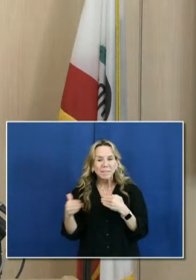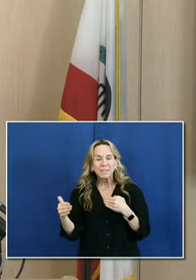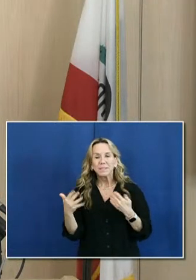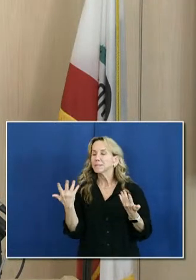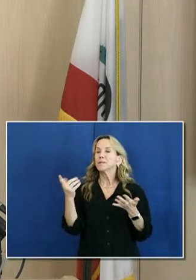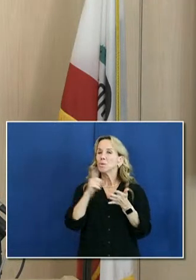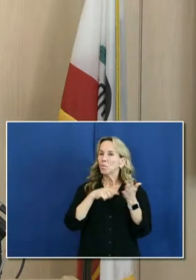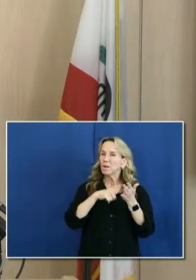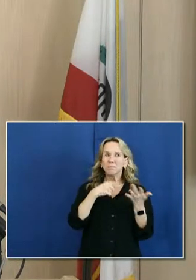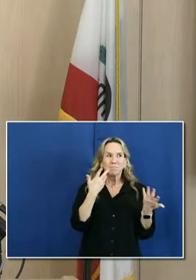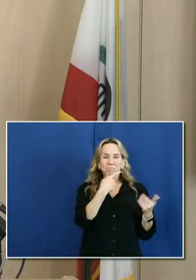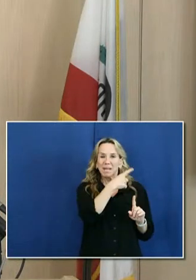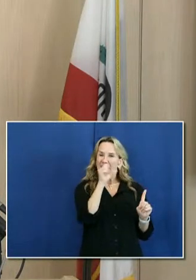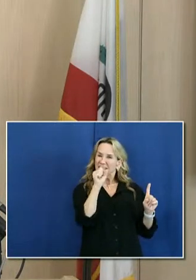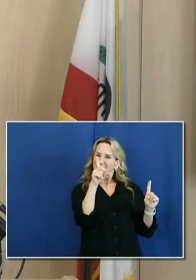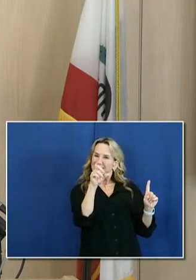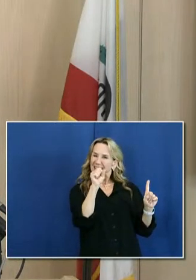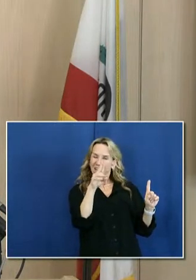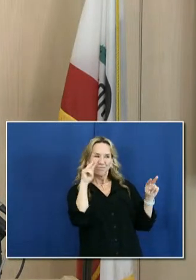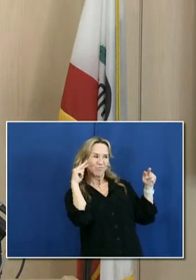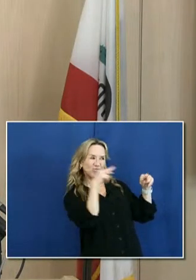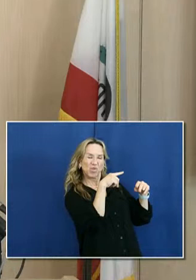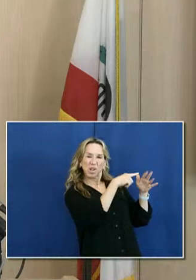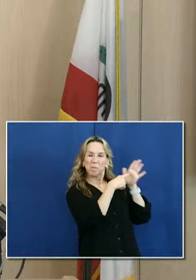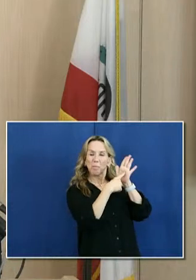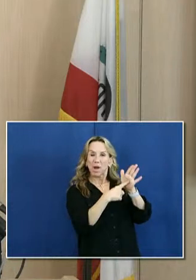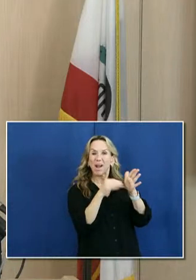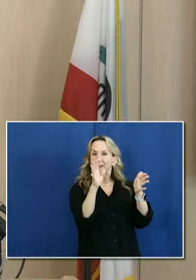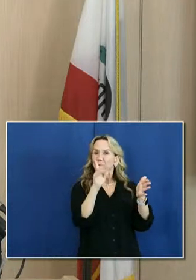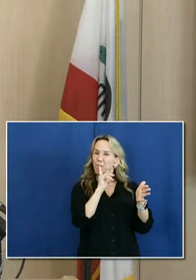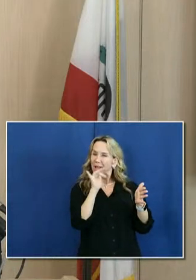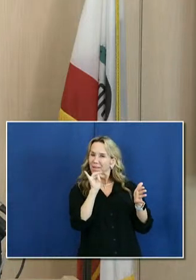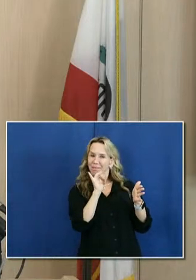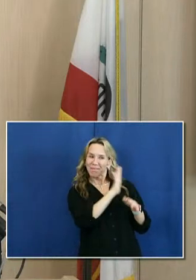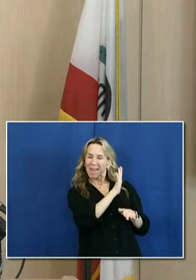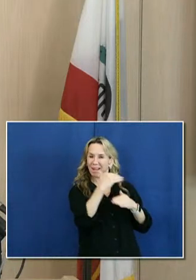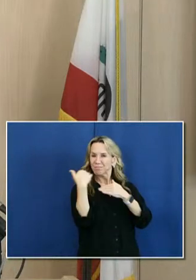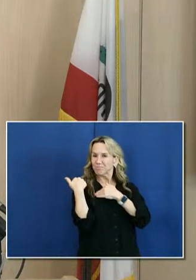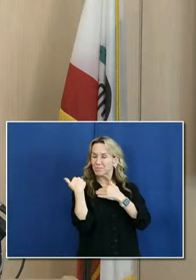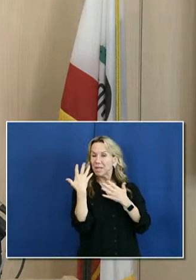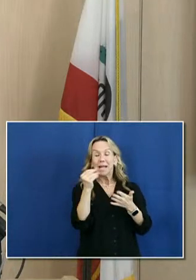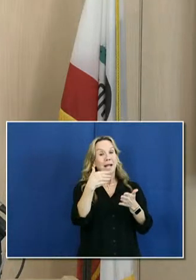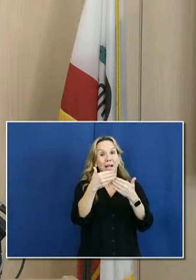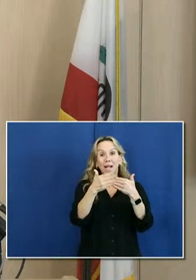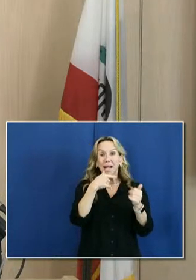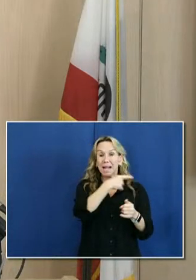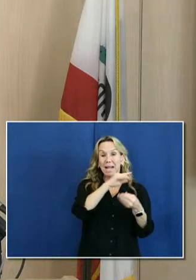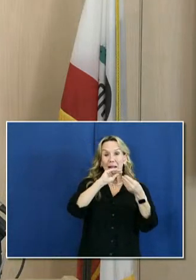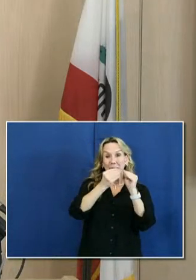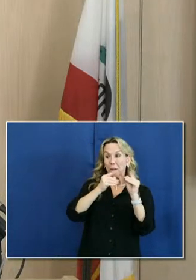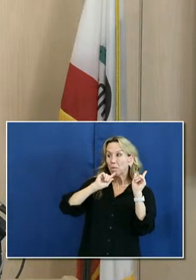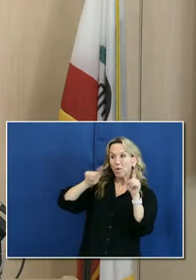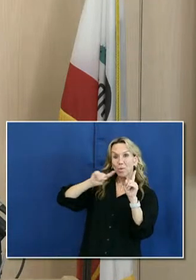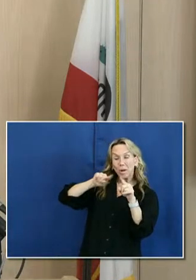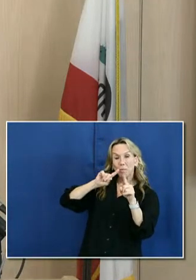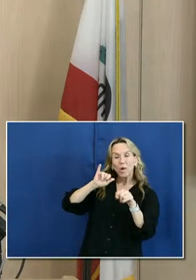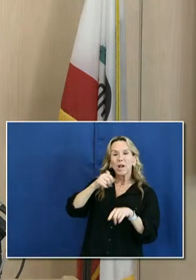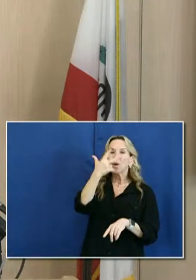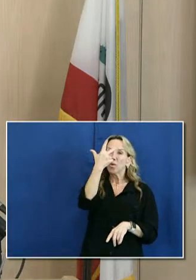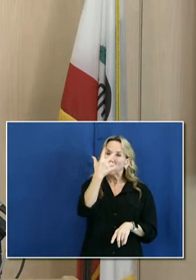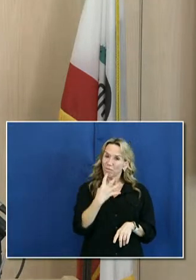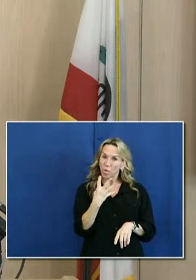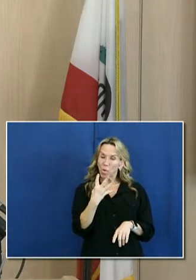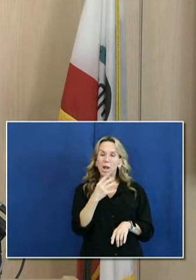role of San Diego State in those cases. I think it's important for all of us to be reminded that even in the numbers being reported now, 3/4 of the cases are